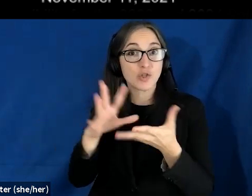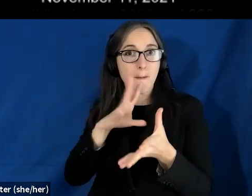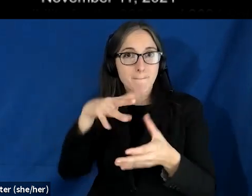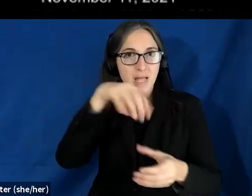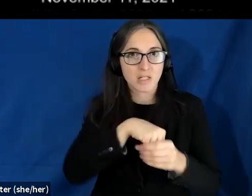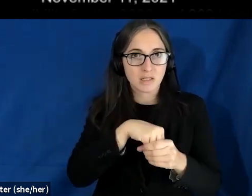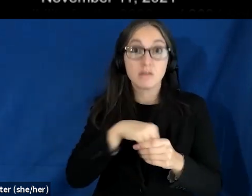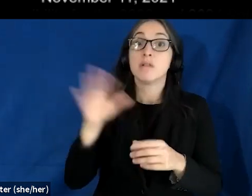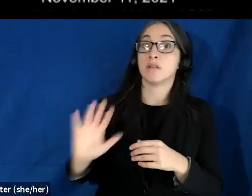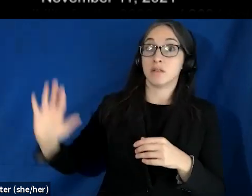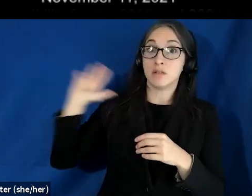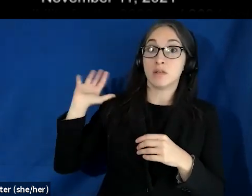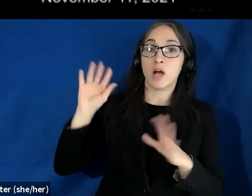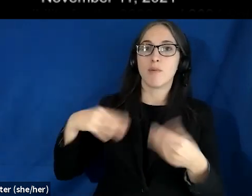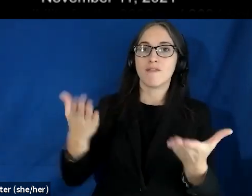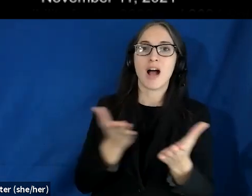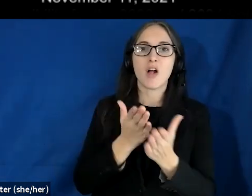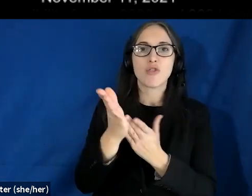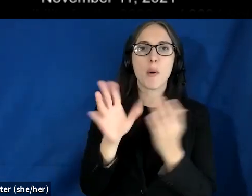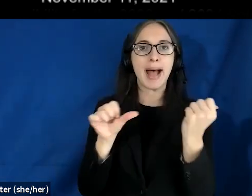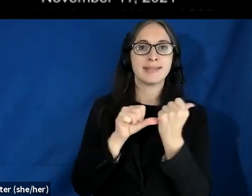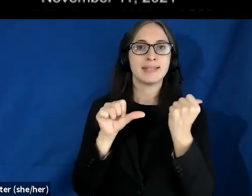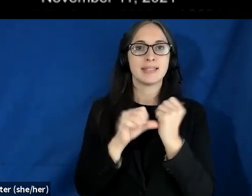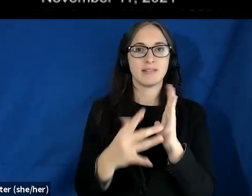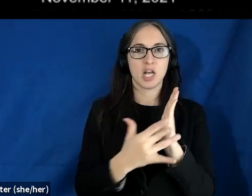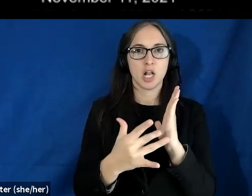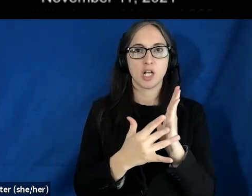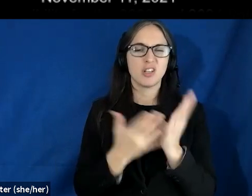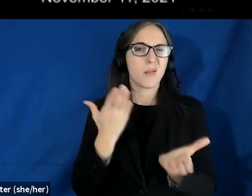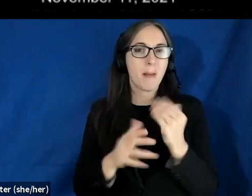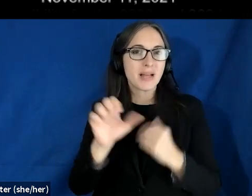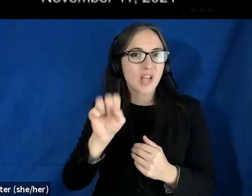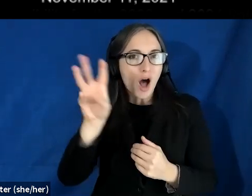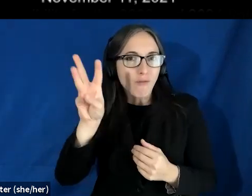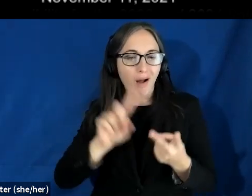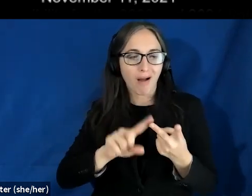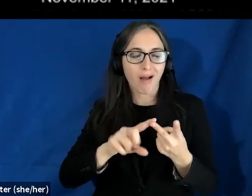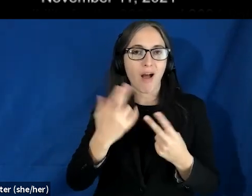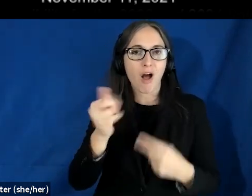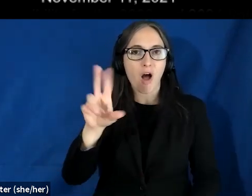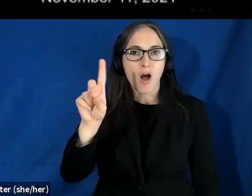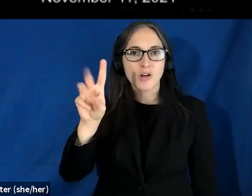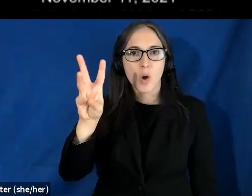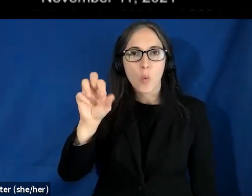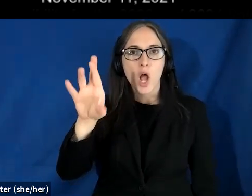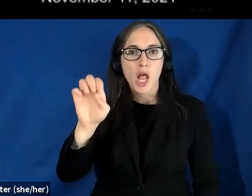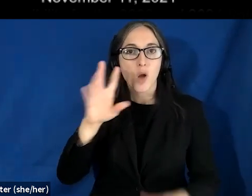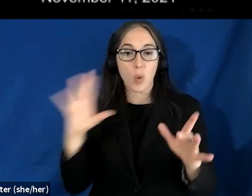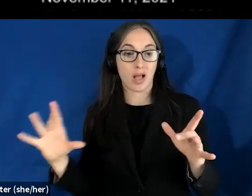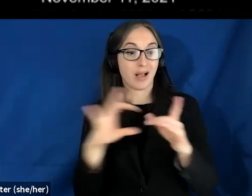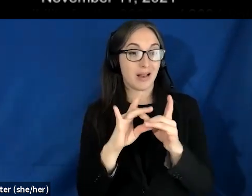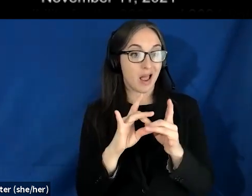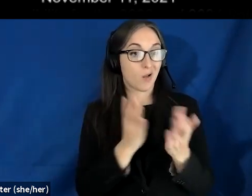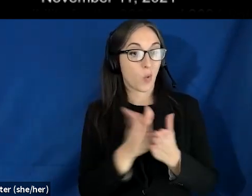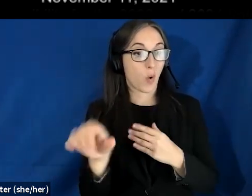provided through assistive technology, software or hardware that might connect to a computer or another device for people who have